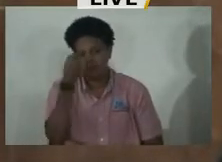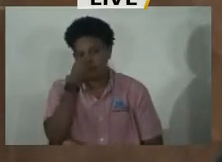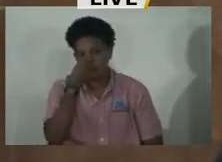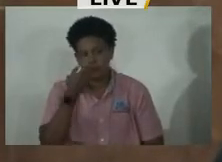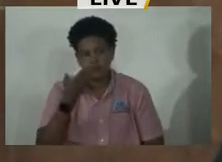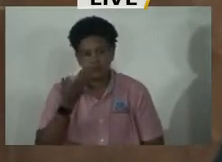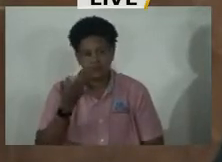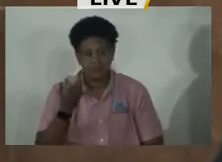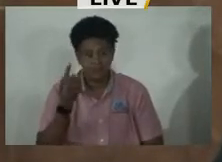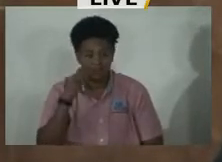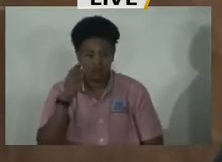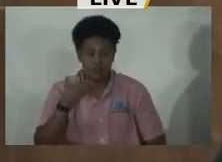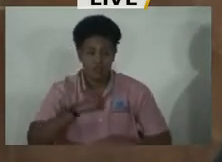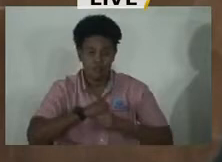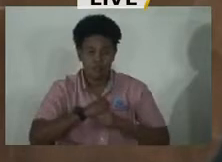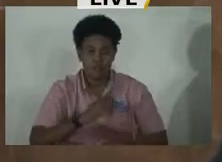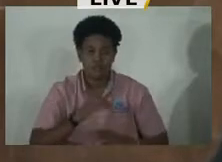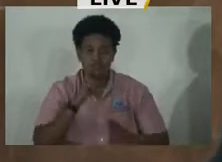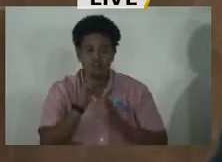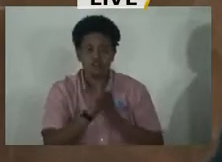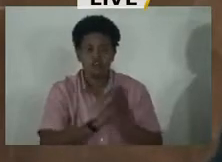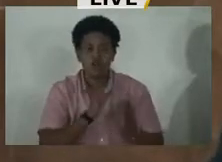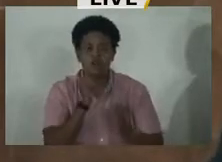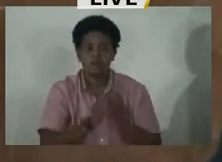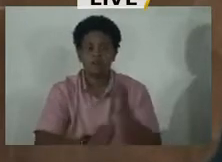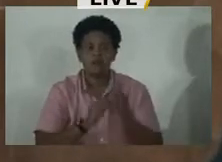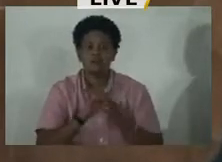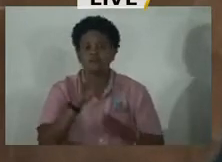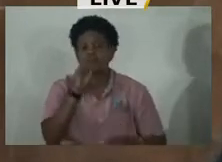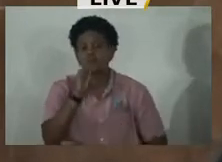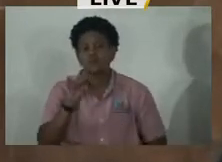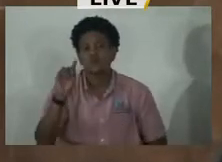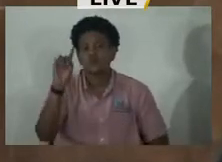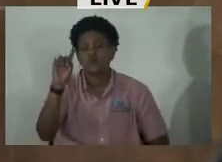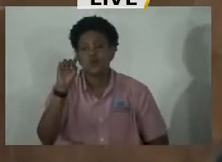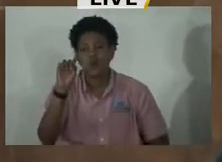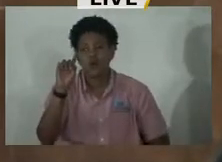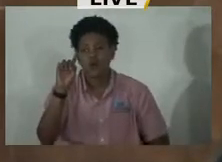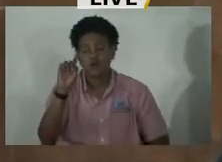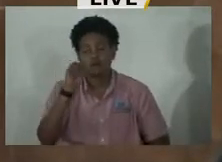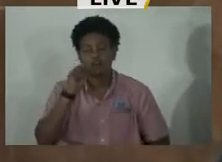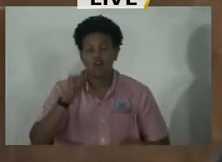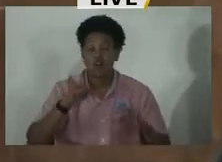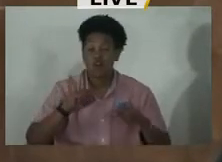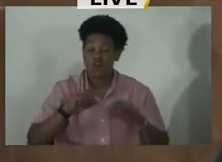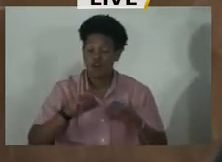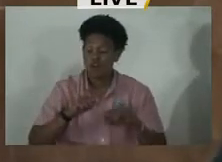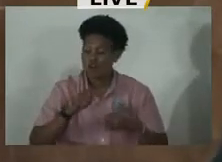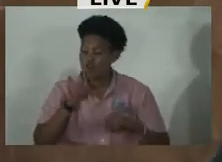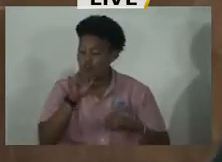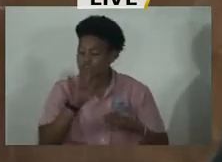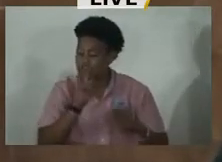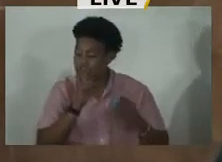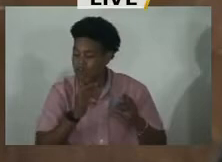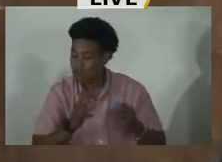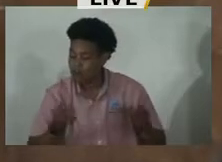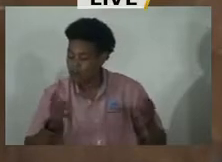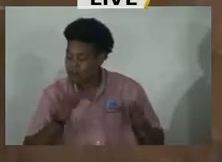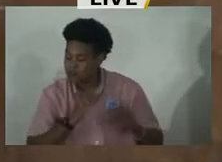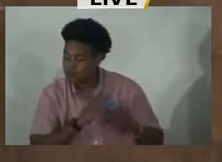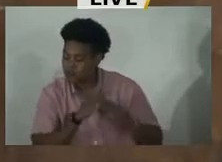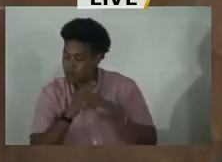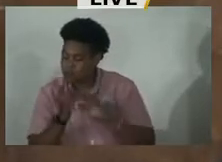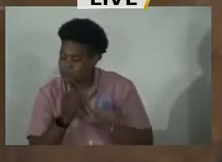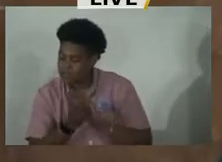The law was passed in 2001, the Offensive Weapons Prohibition